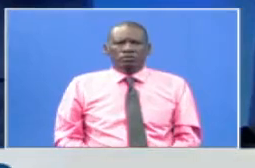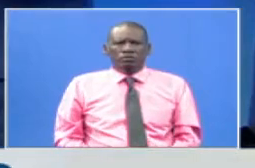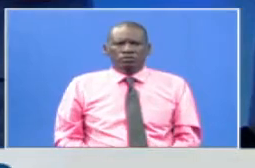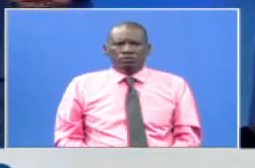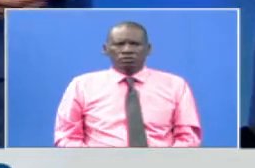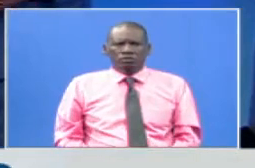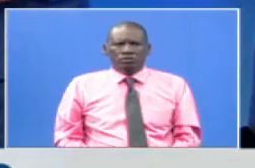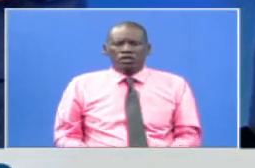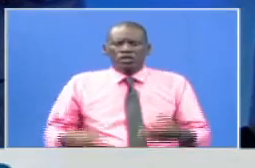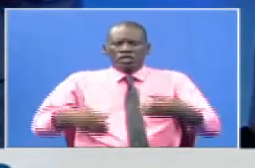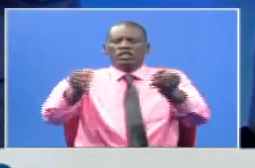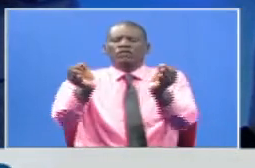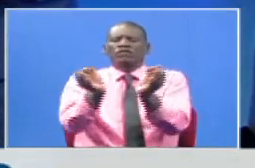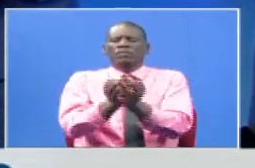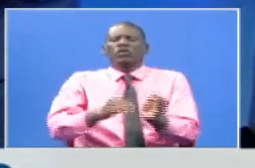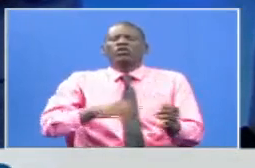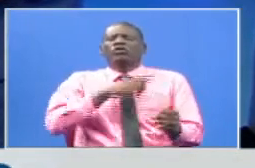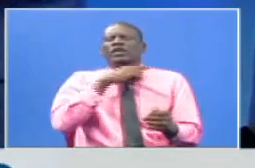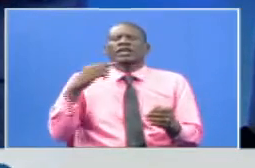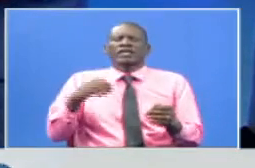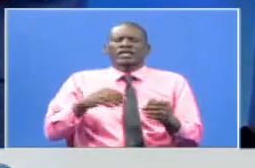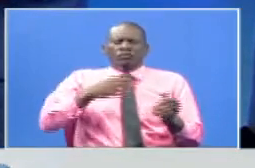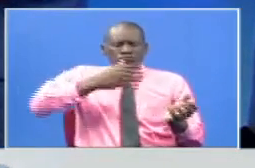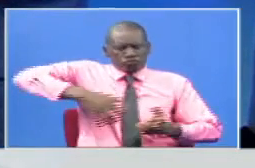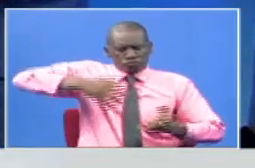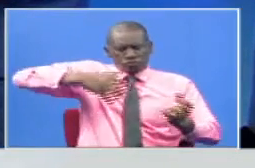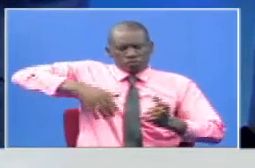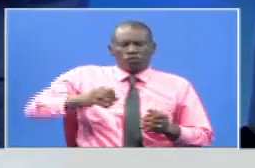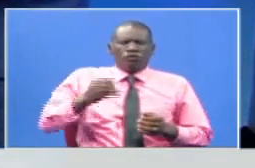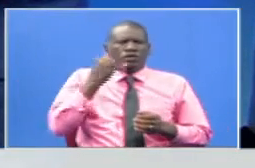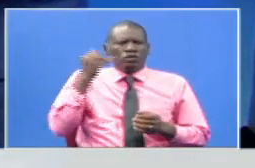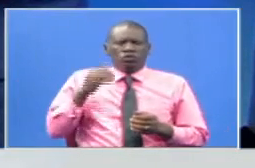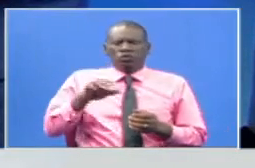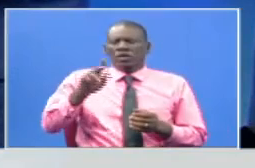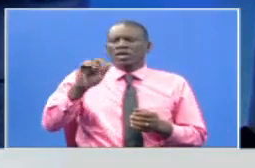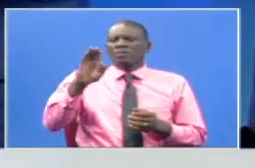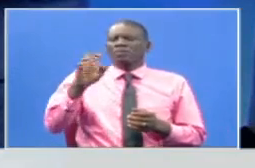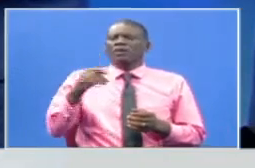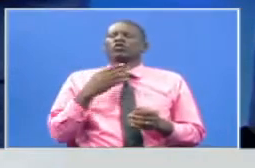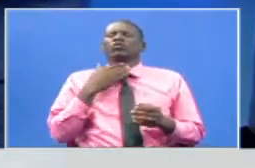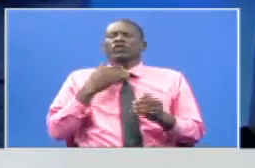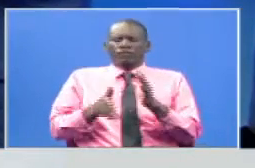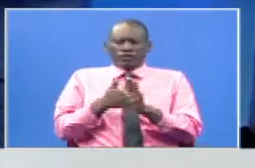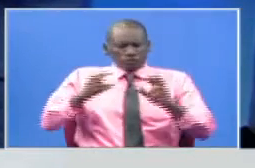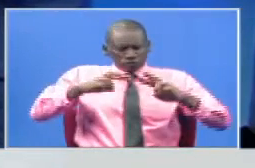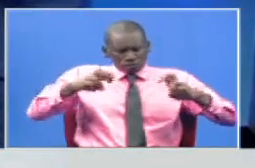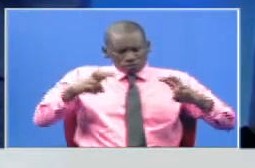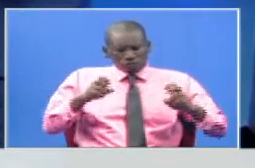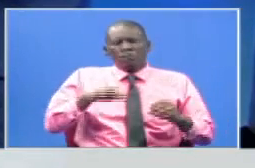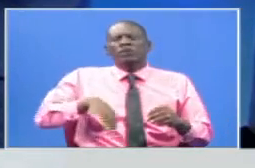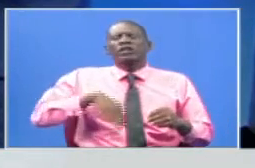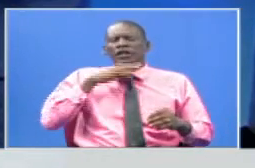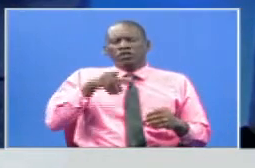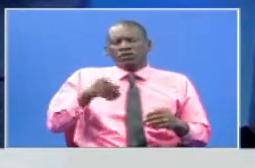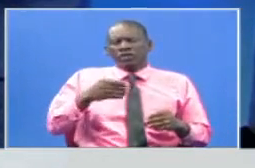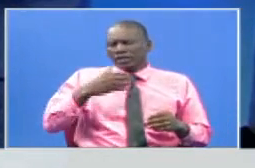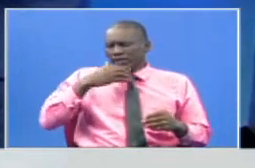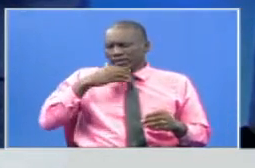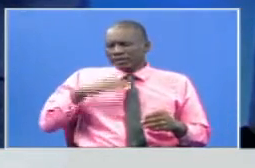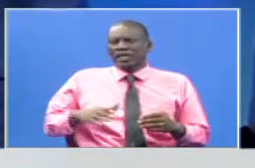somber note, the family of the slain Menengai Oilers rugby player Antony Kibet is now calling for speedy investigations into his death that occurred on Saturday